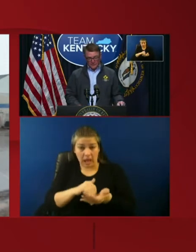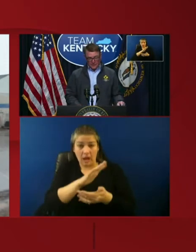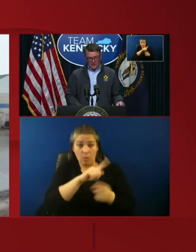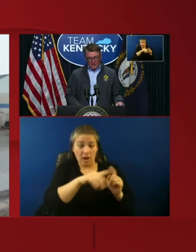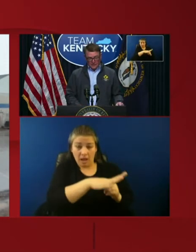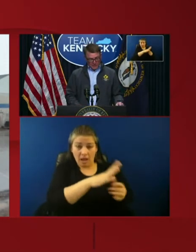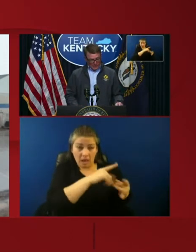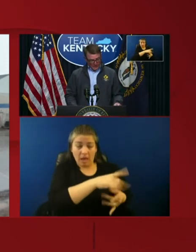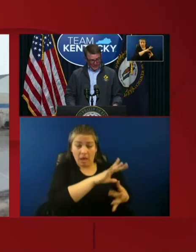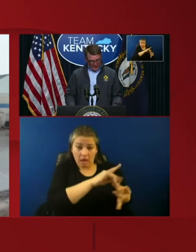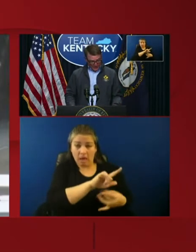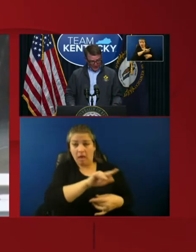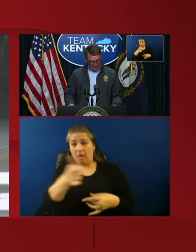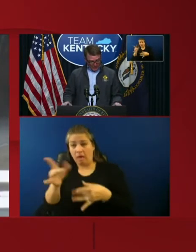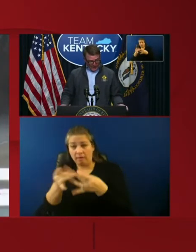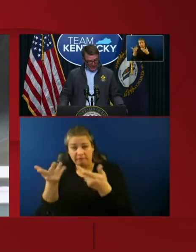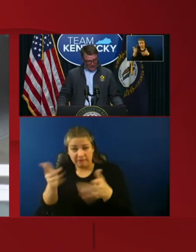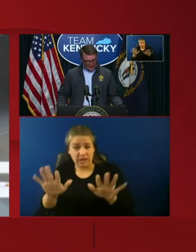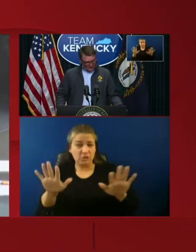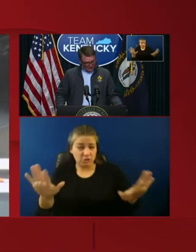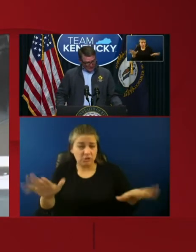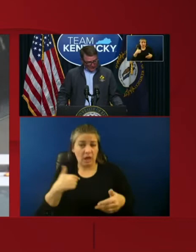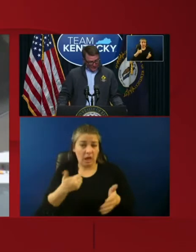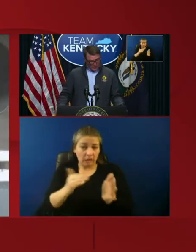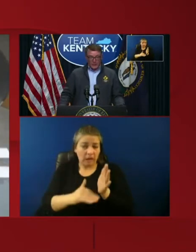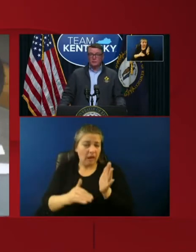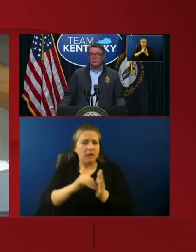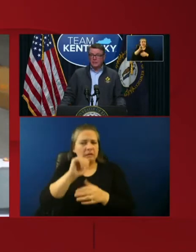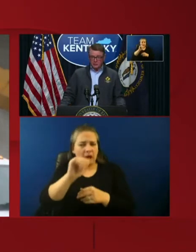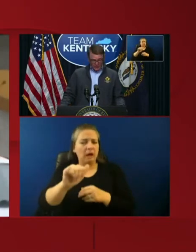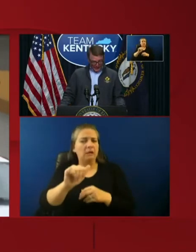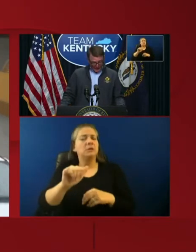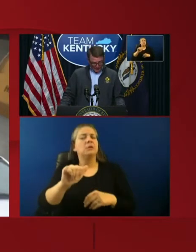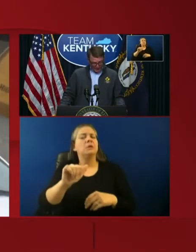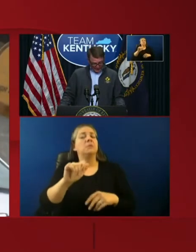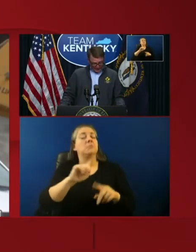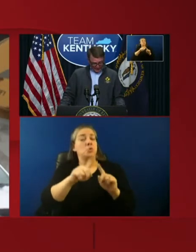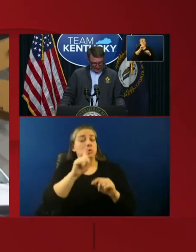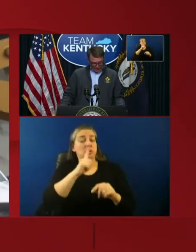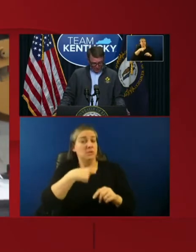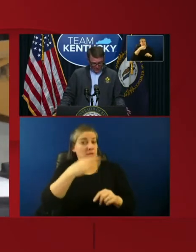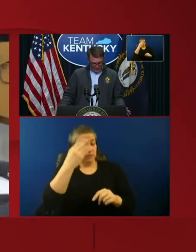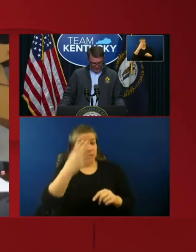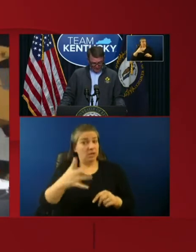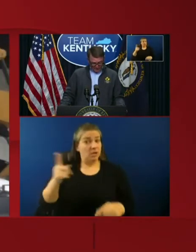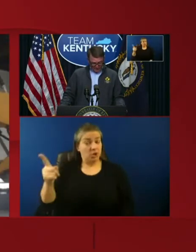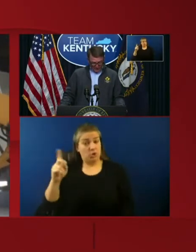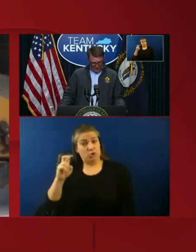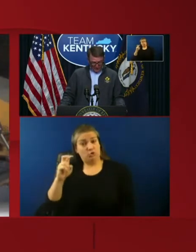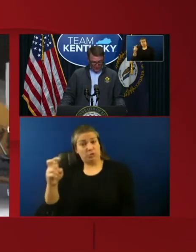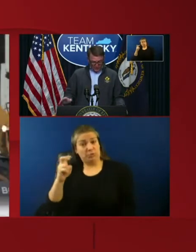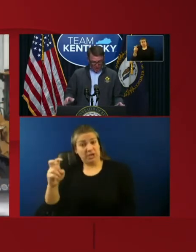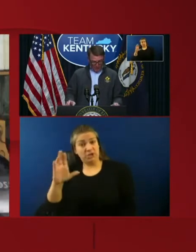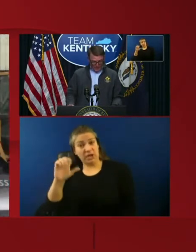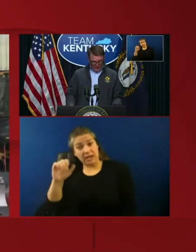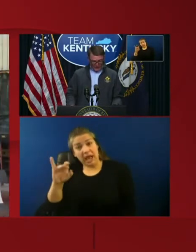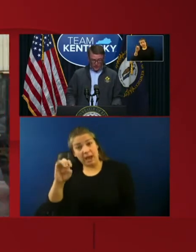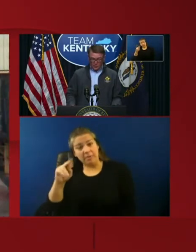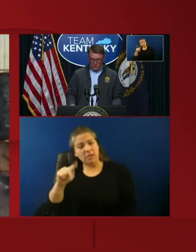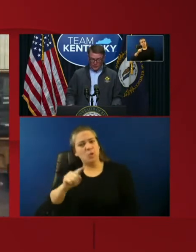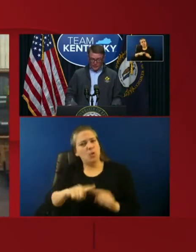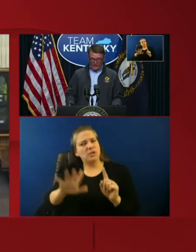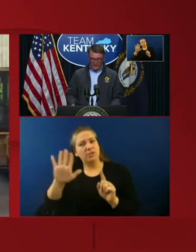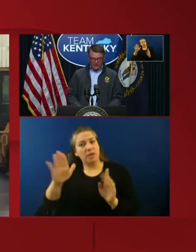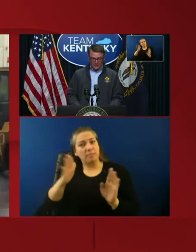well. But let me tell you about the transportation cabinet activities for a minute. Our snow and